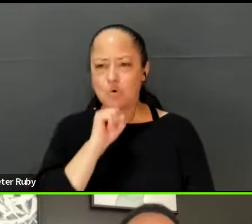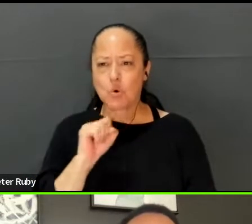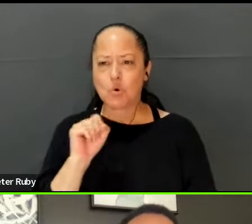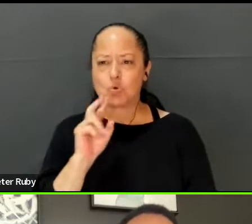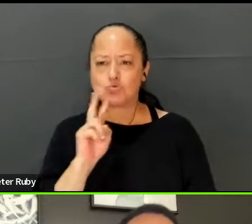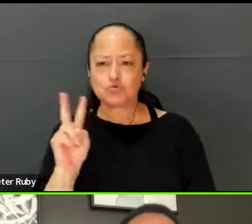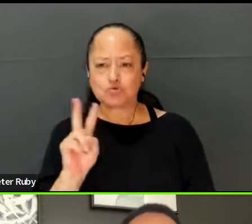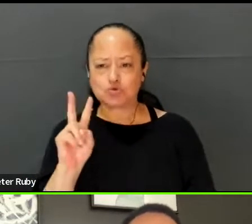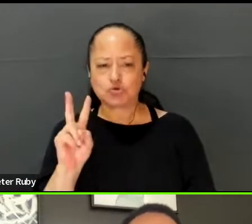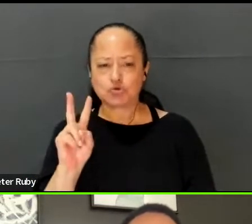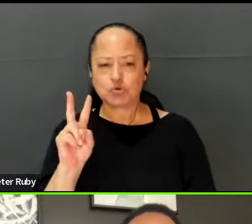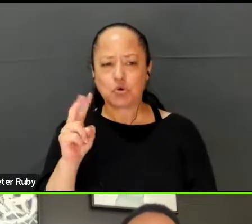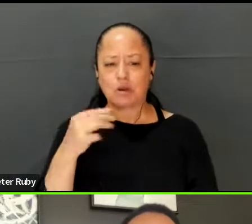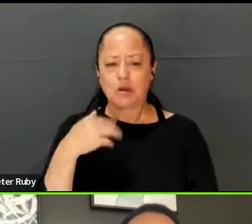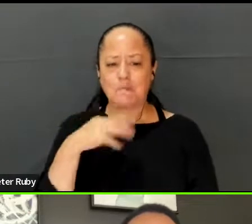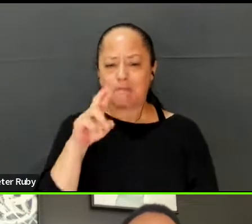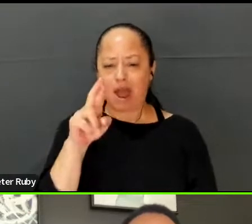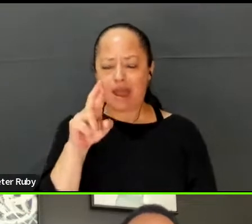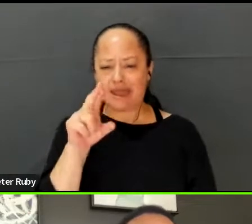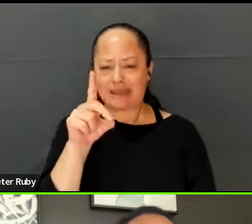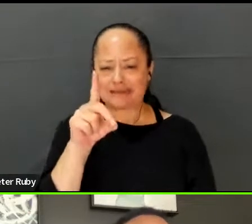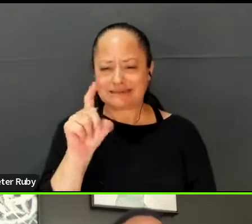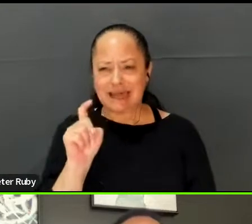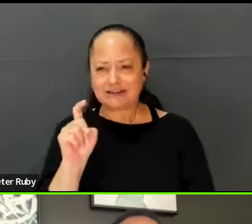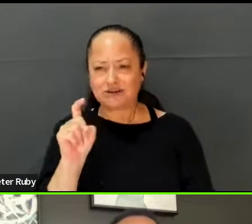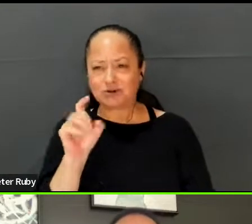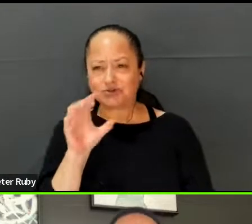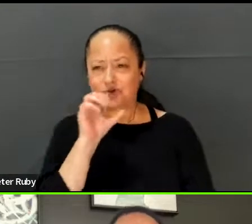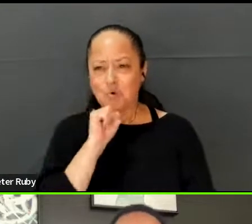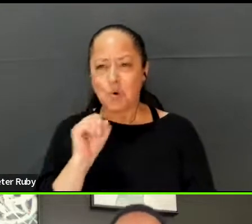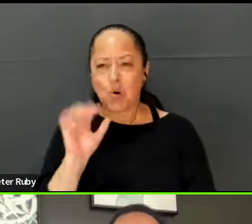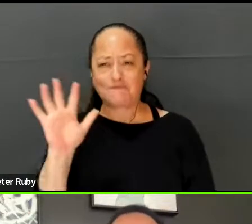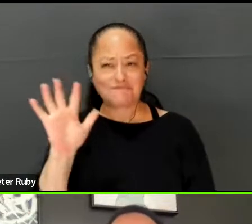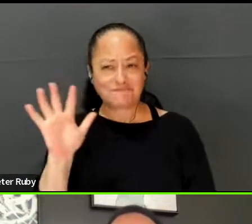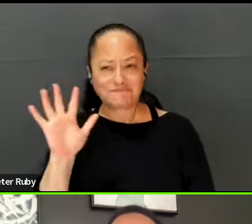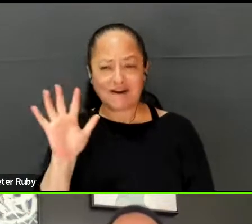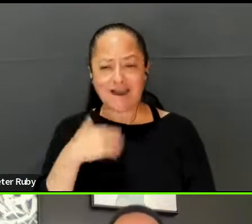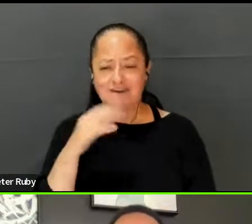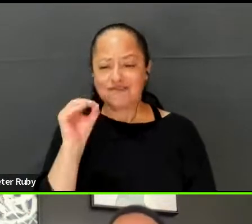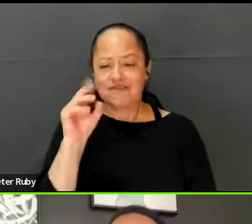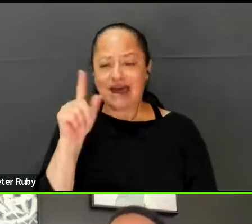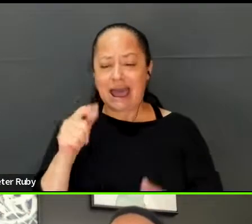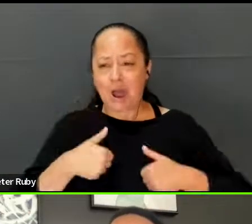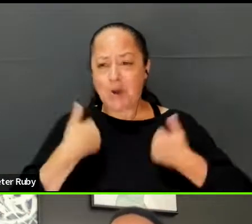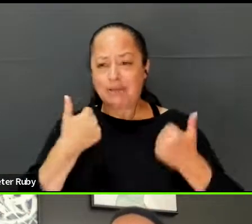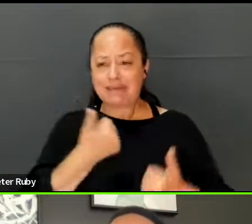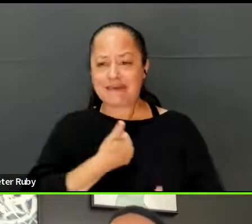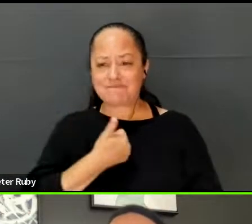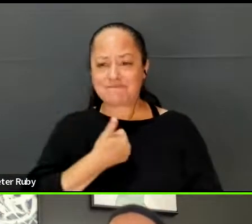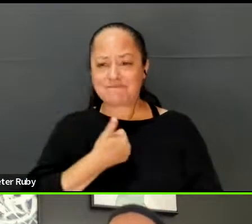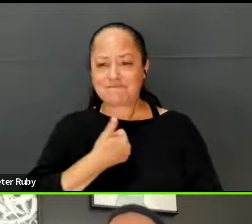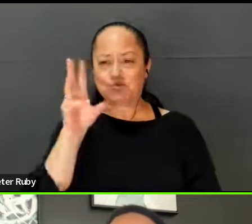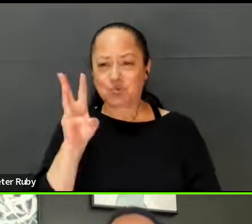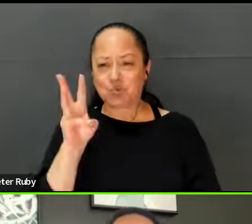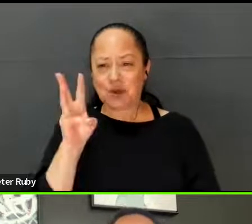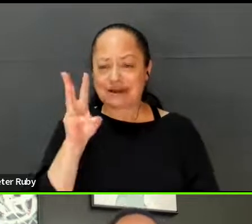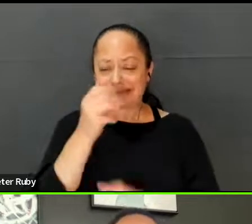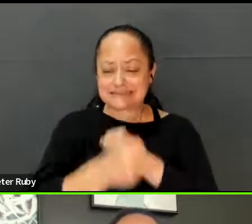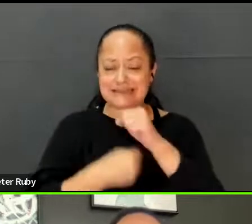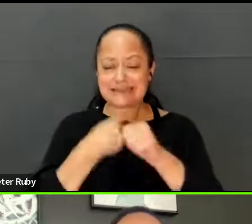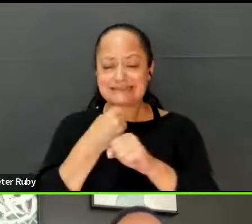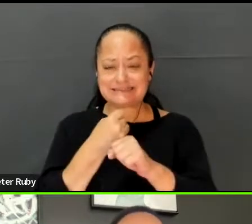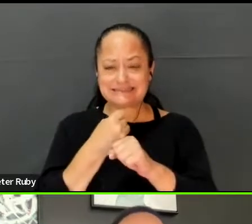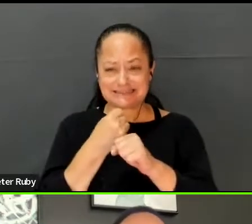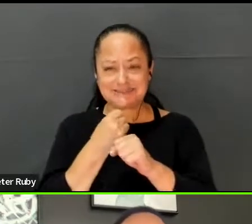prognosis of 5. So I have now outlived myself by 26 years and counting.